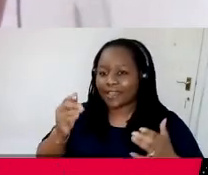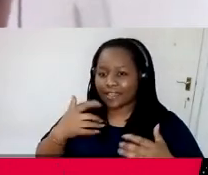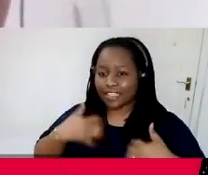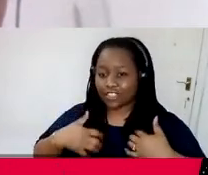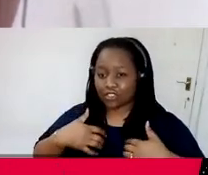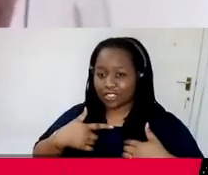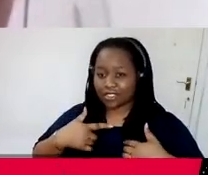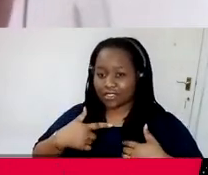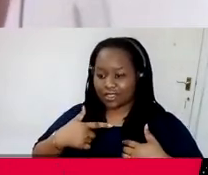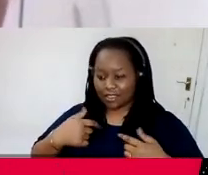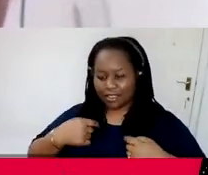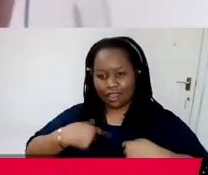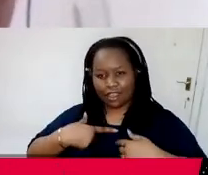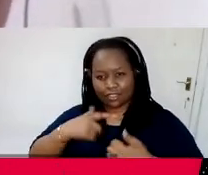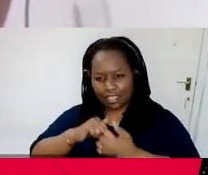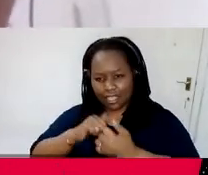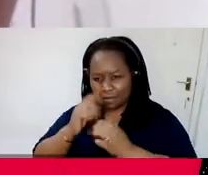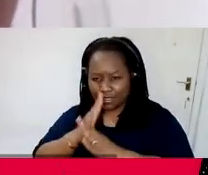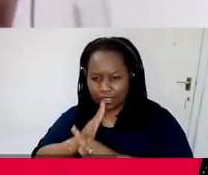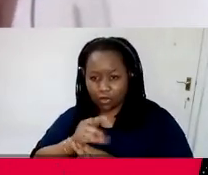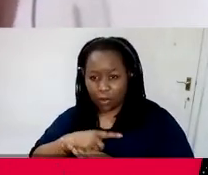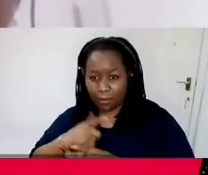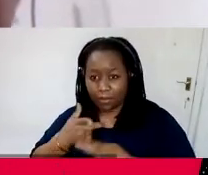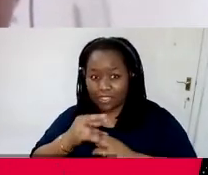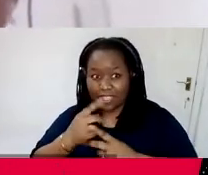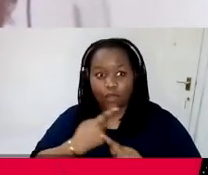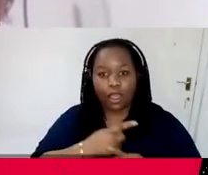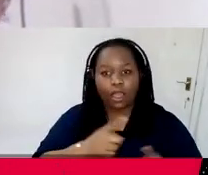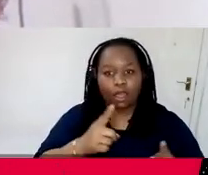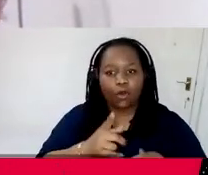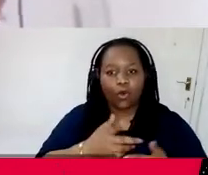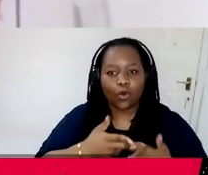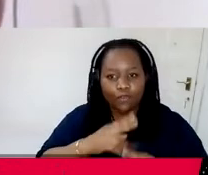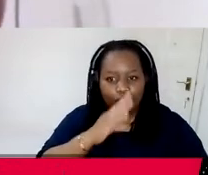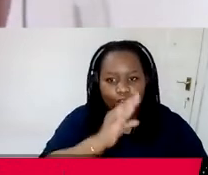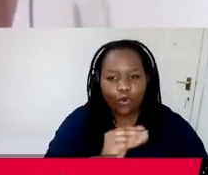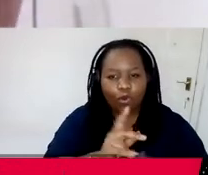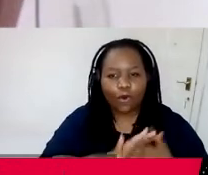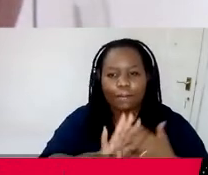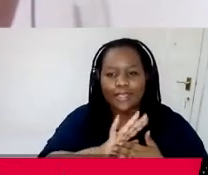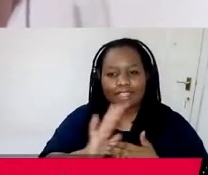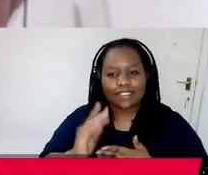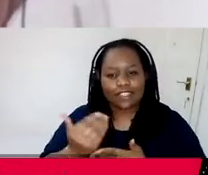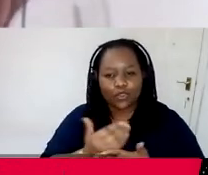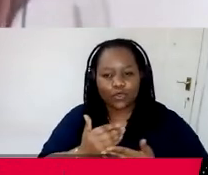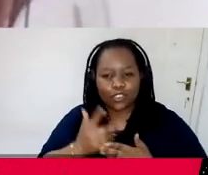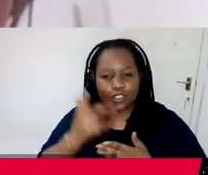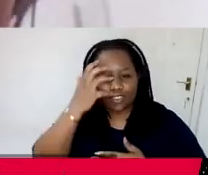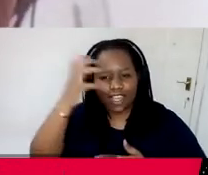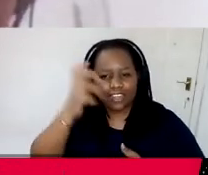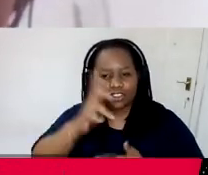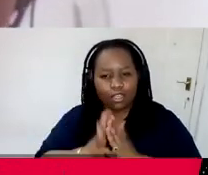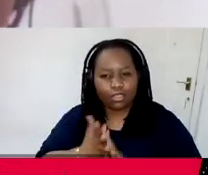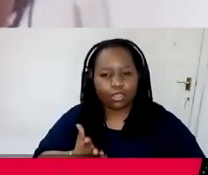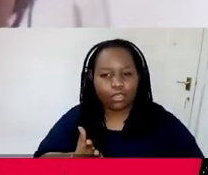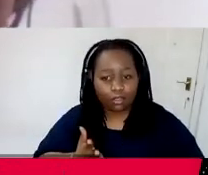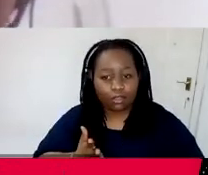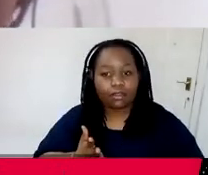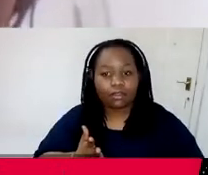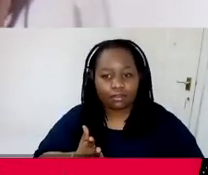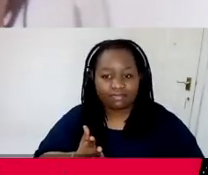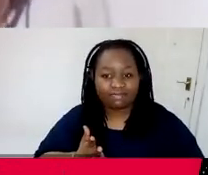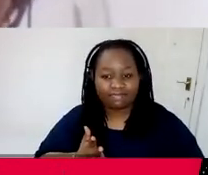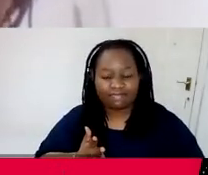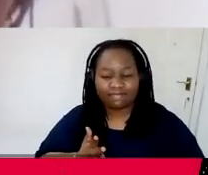Those decisions rest on a particular understanding of what security means,